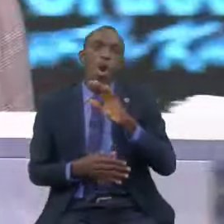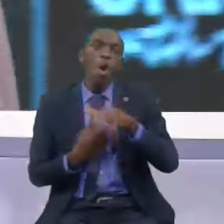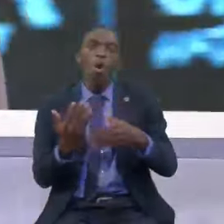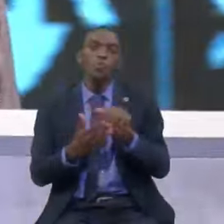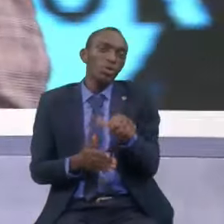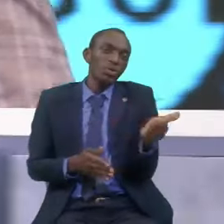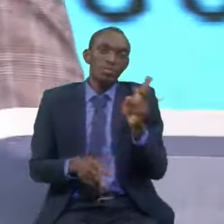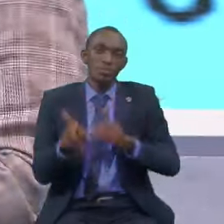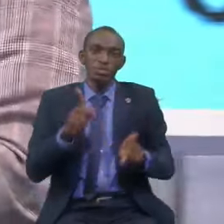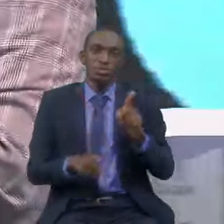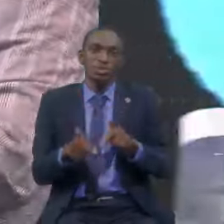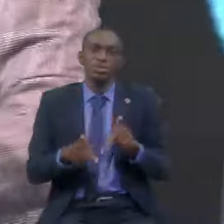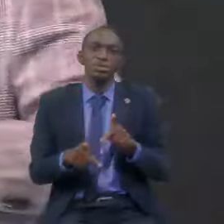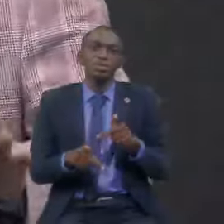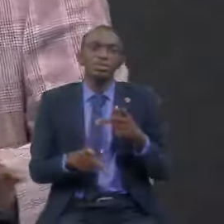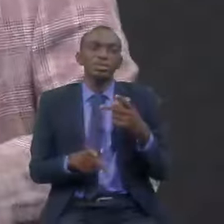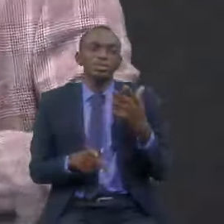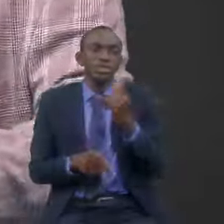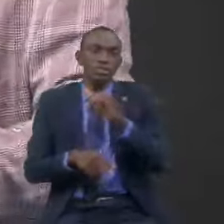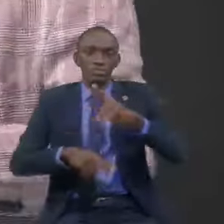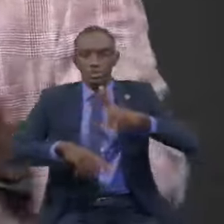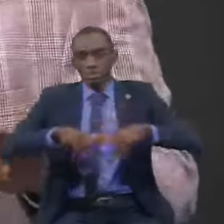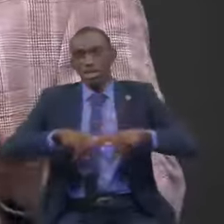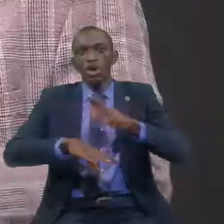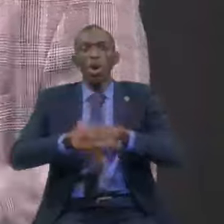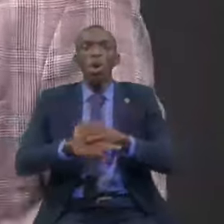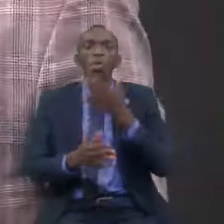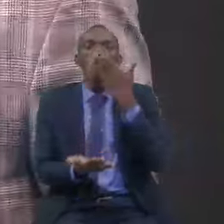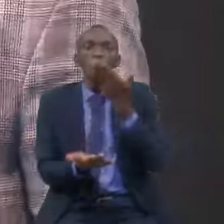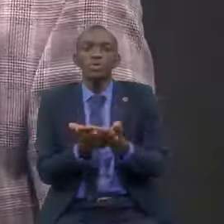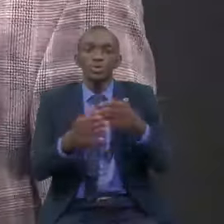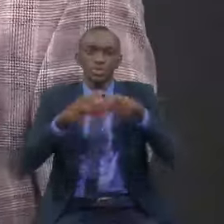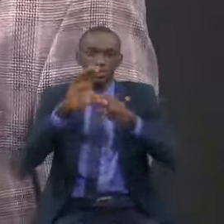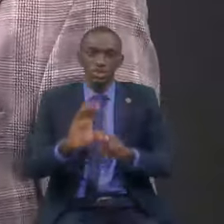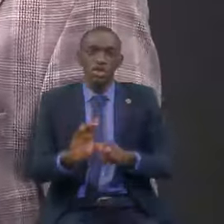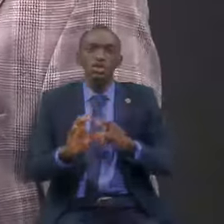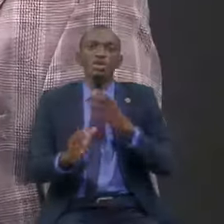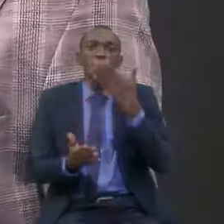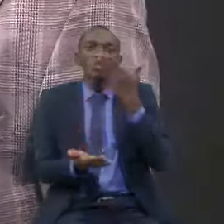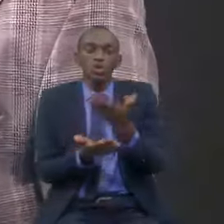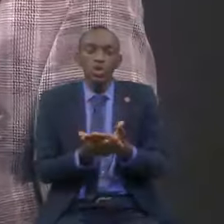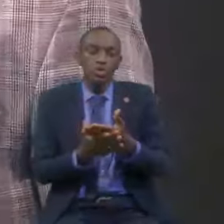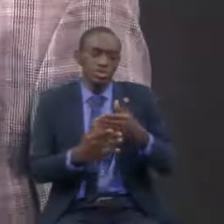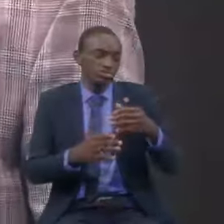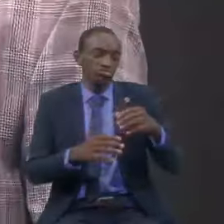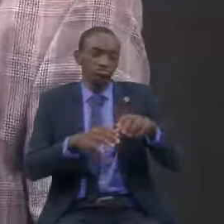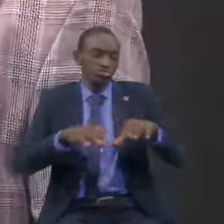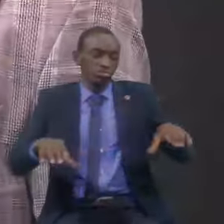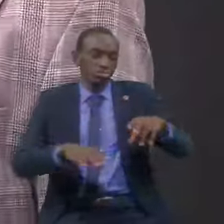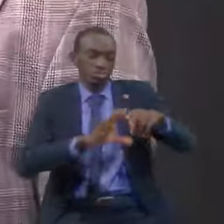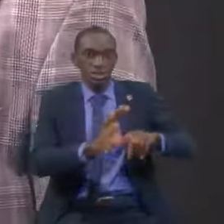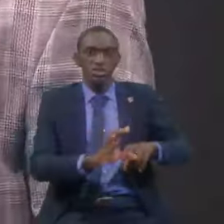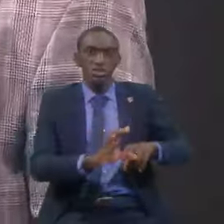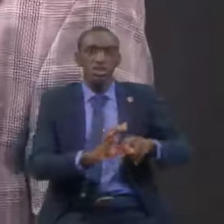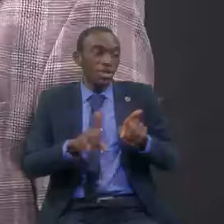the search on good chairs and on good benches, he was just on the ground